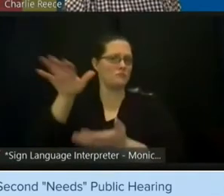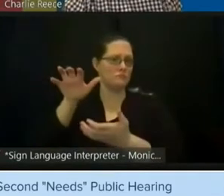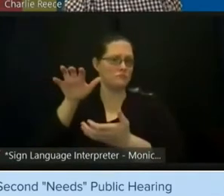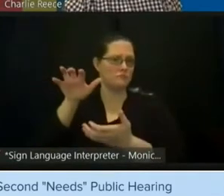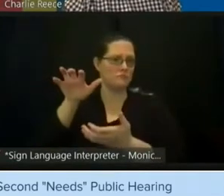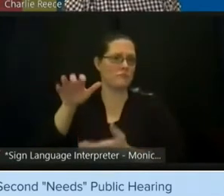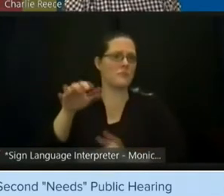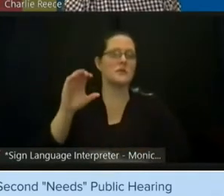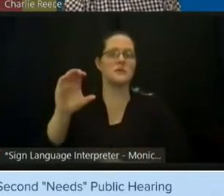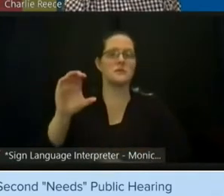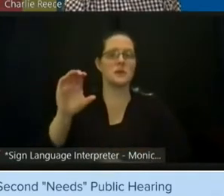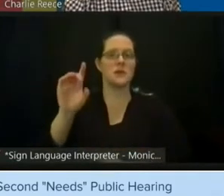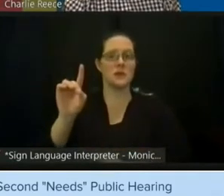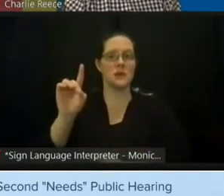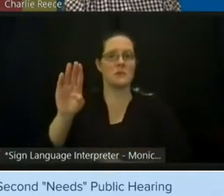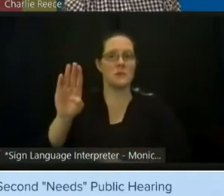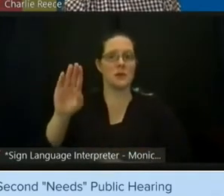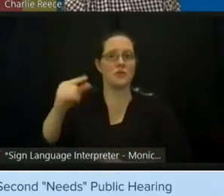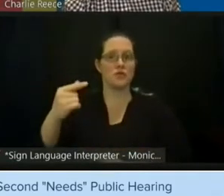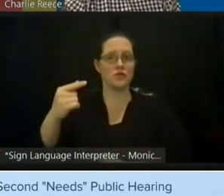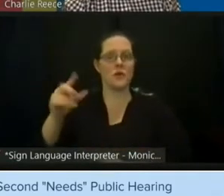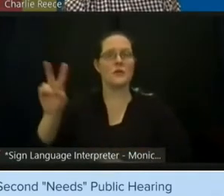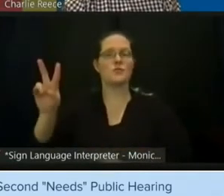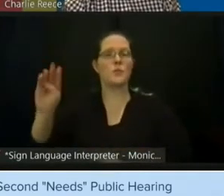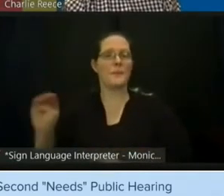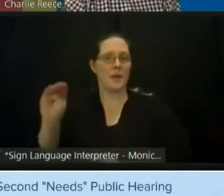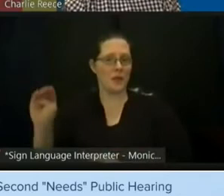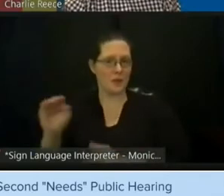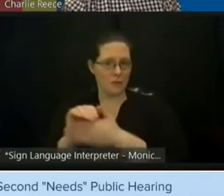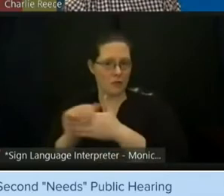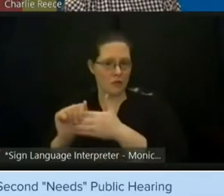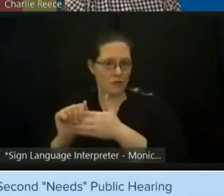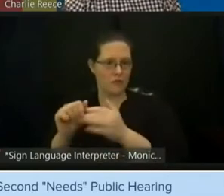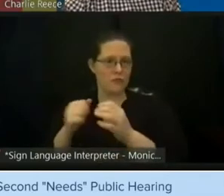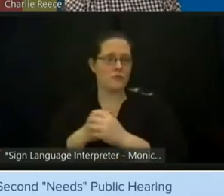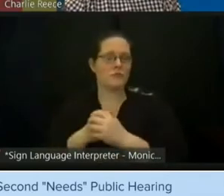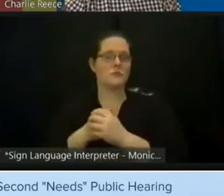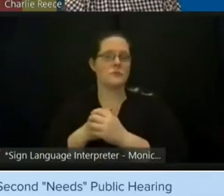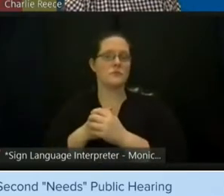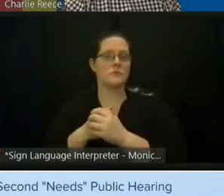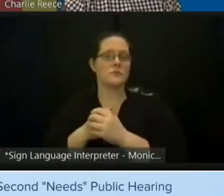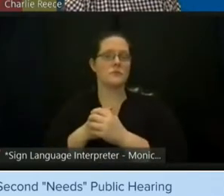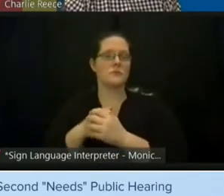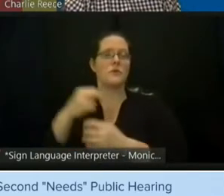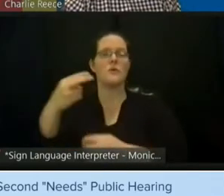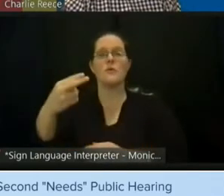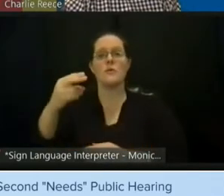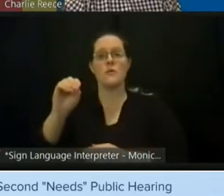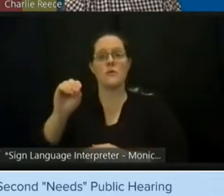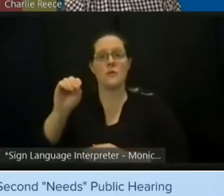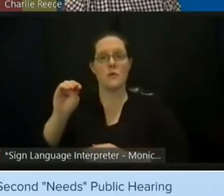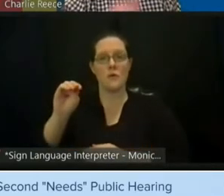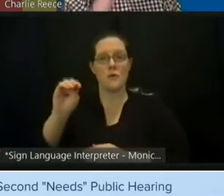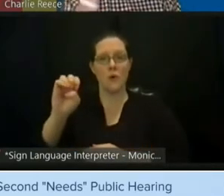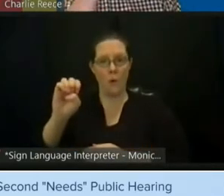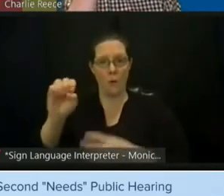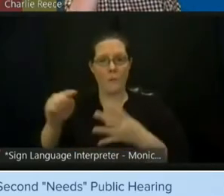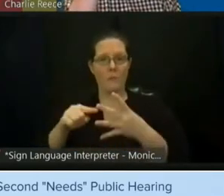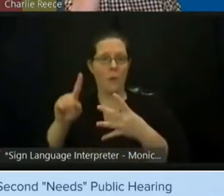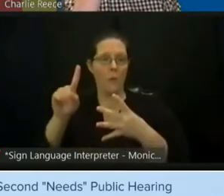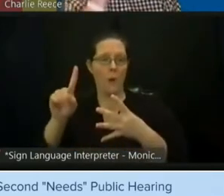million in community development block grant funds, $1.1 million in home